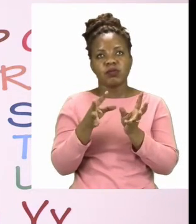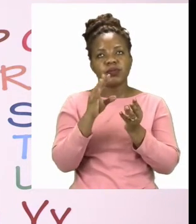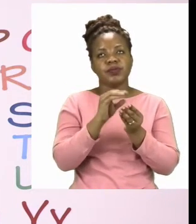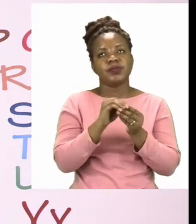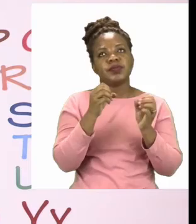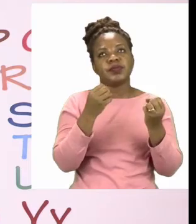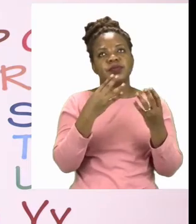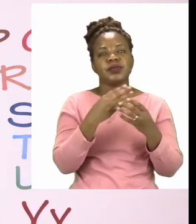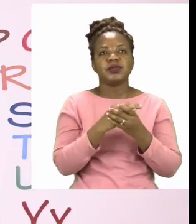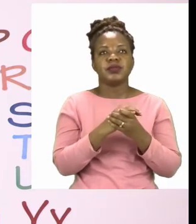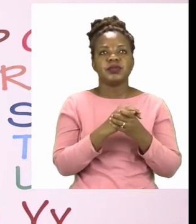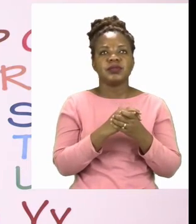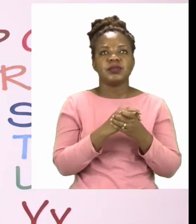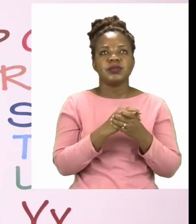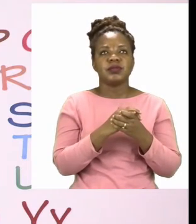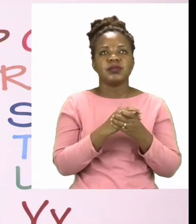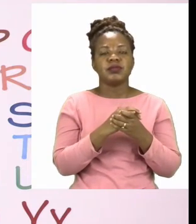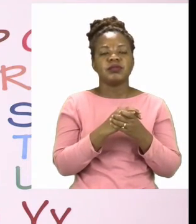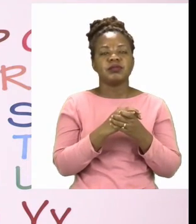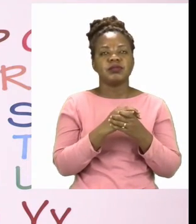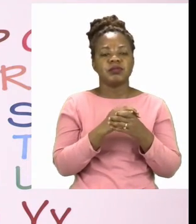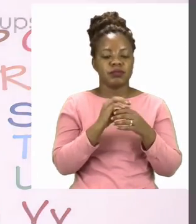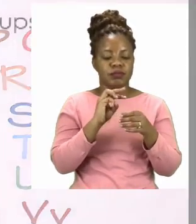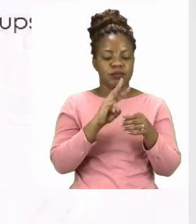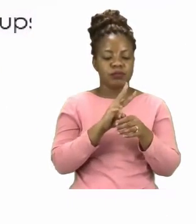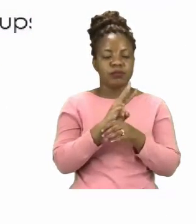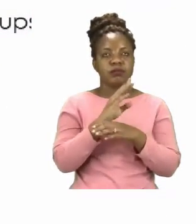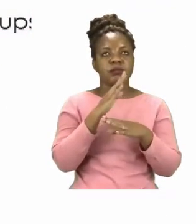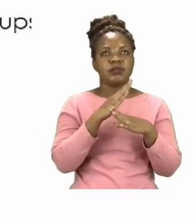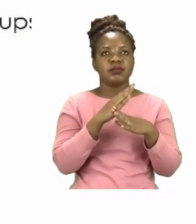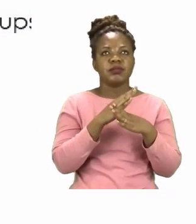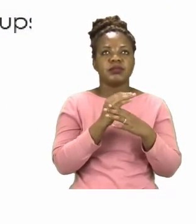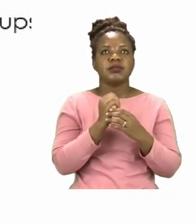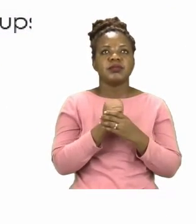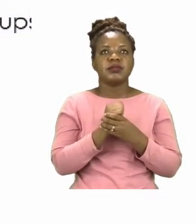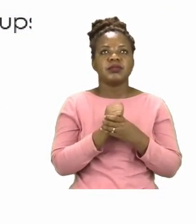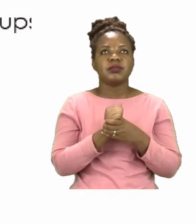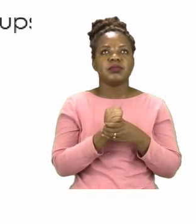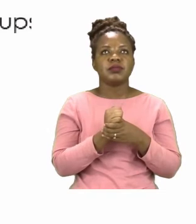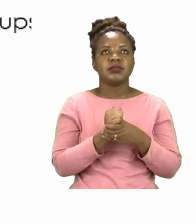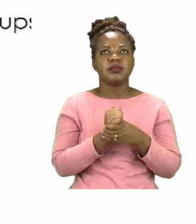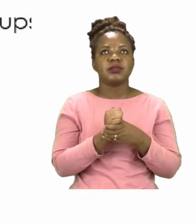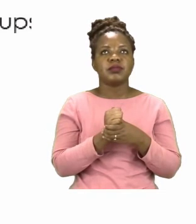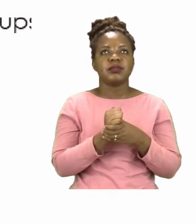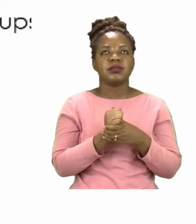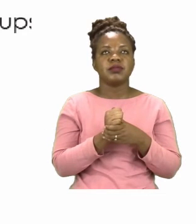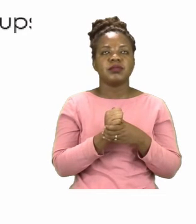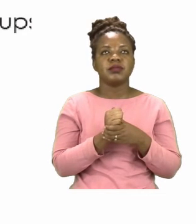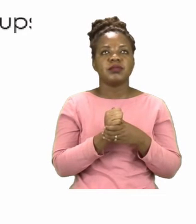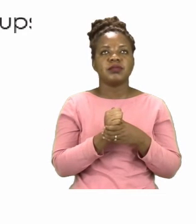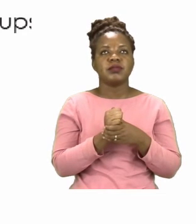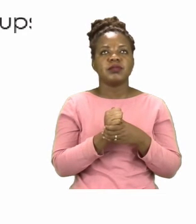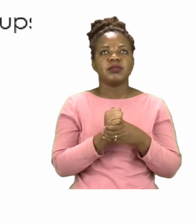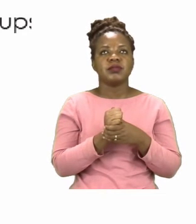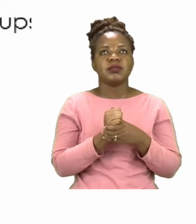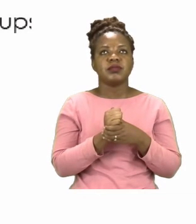Now we can move on to the third activity for our exercise. Our exercise now is